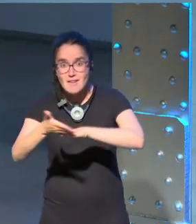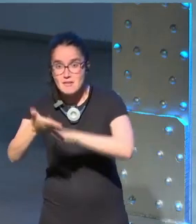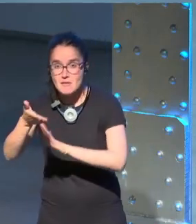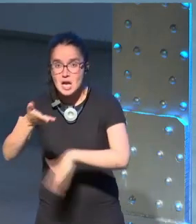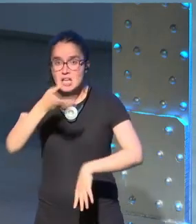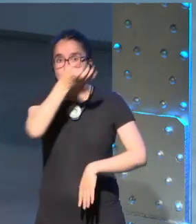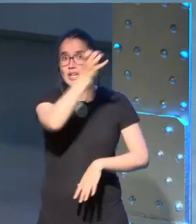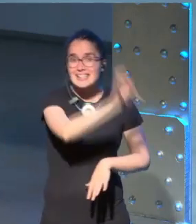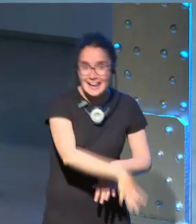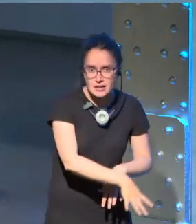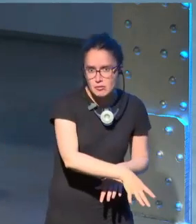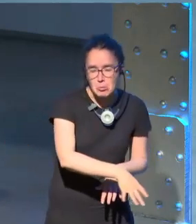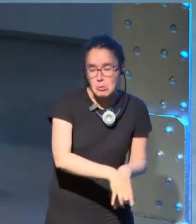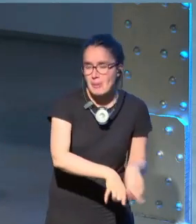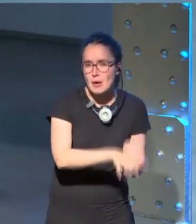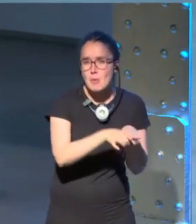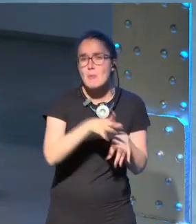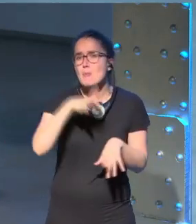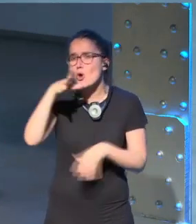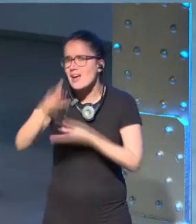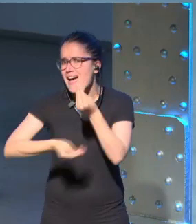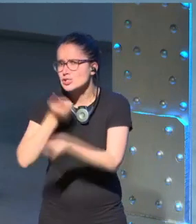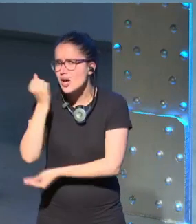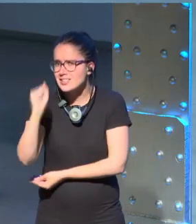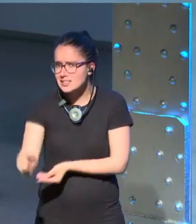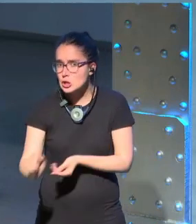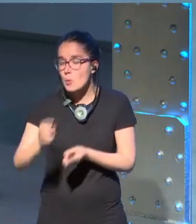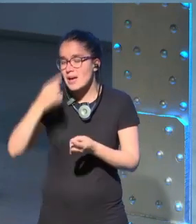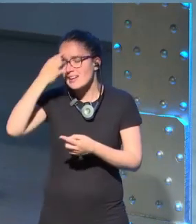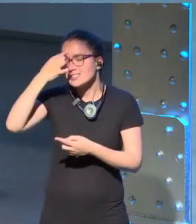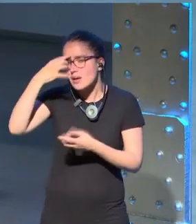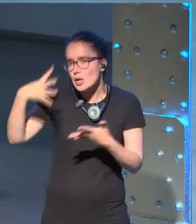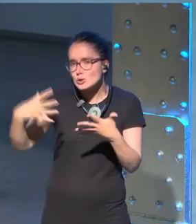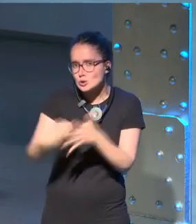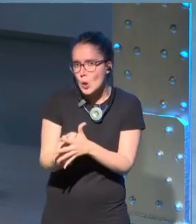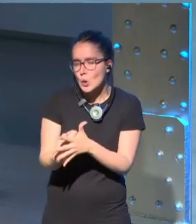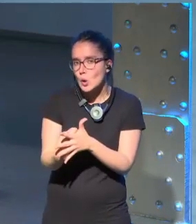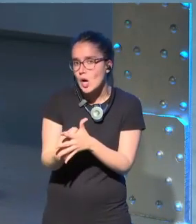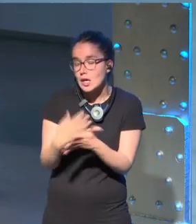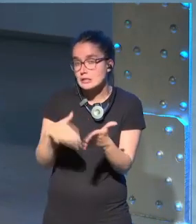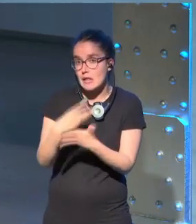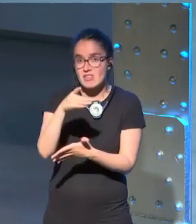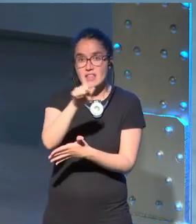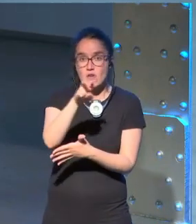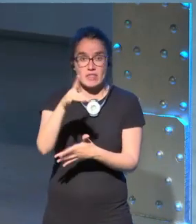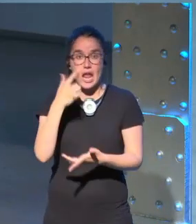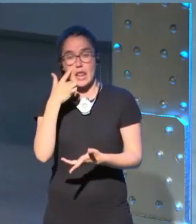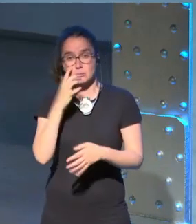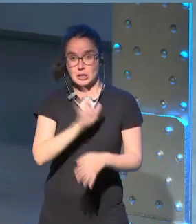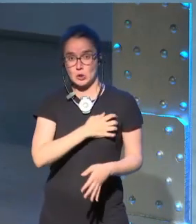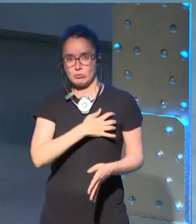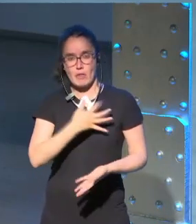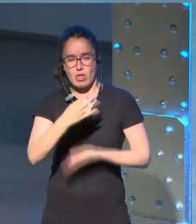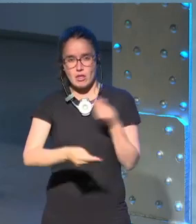it, and pursuing that as far as Dave Gurney can pursue it. And it's that pursuit that interests me. It's not the